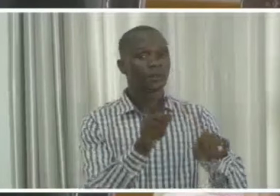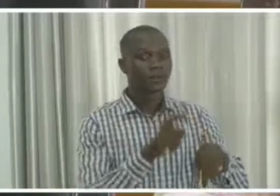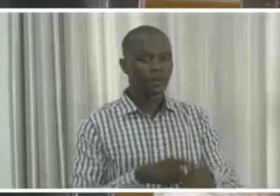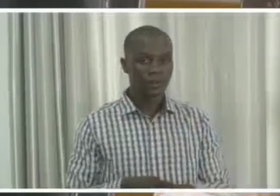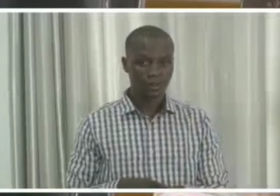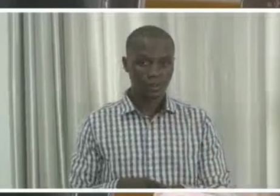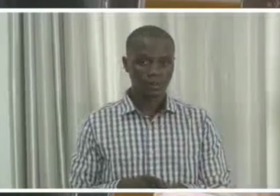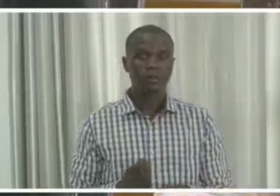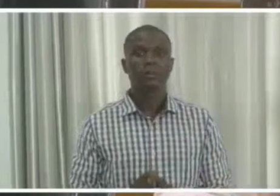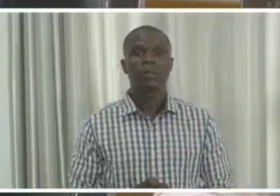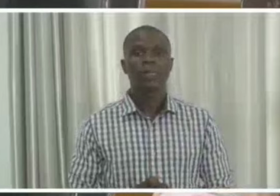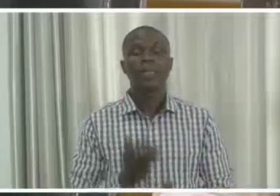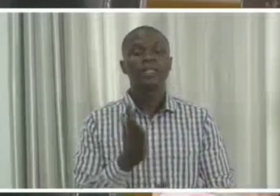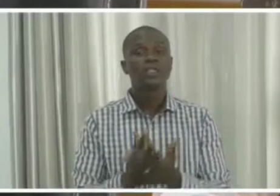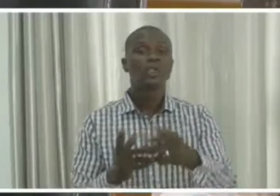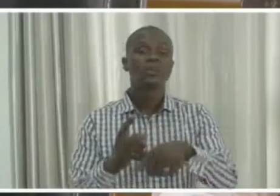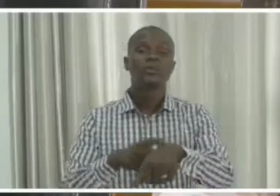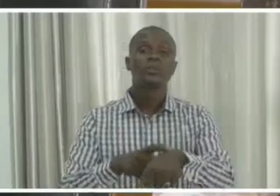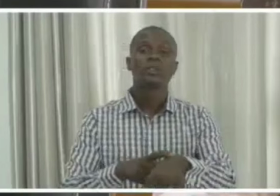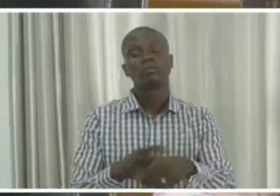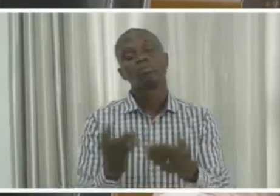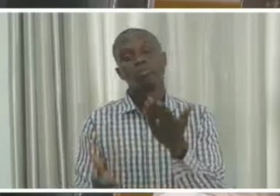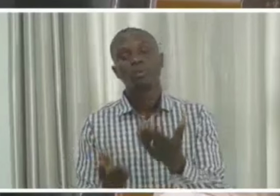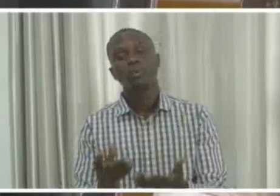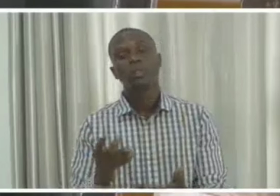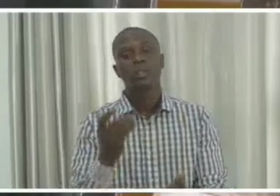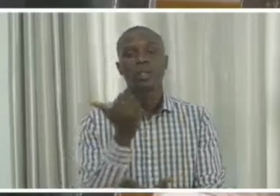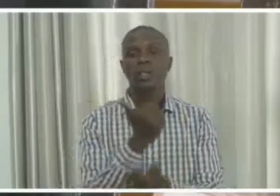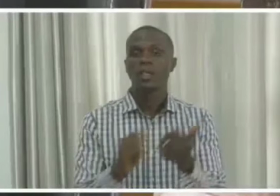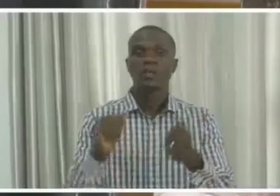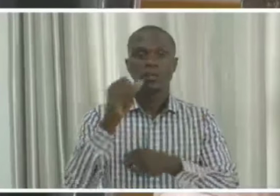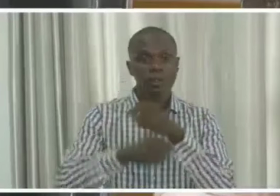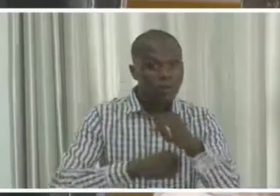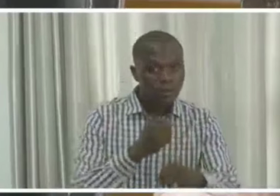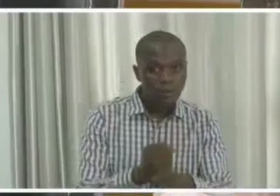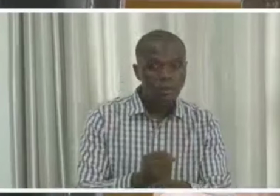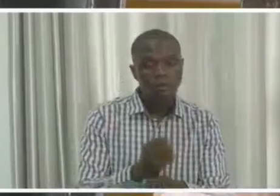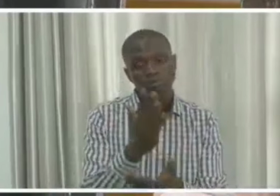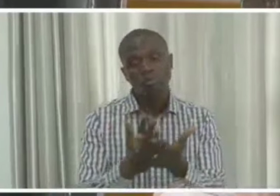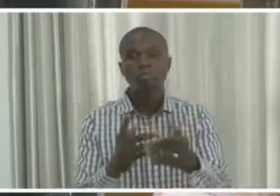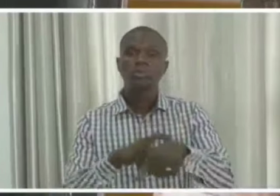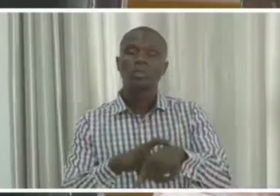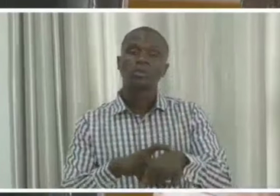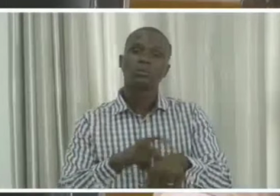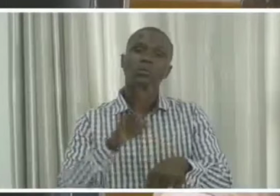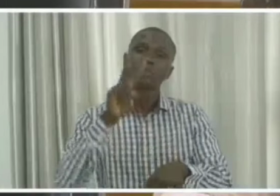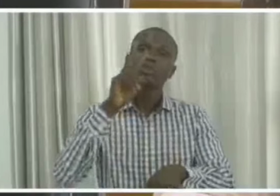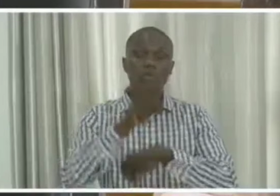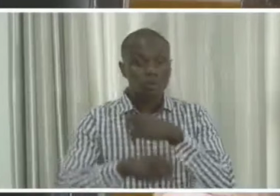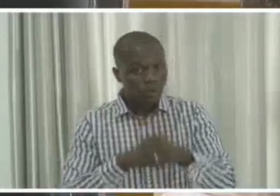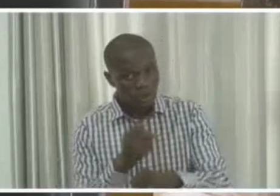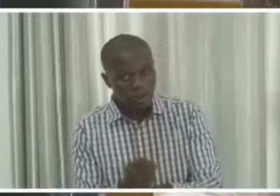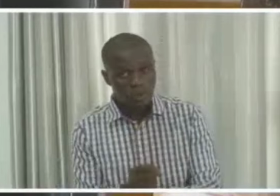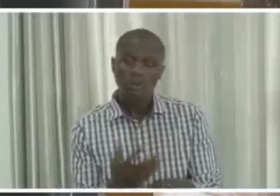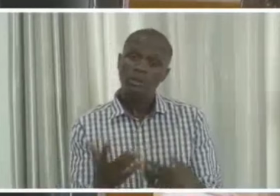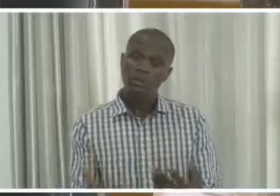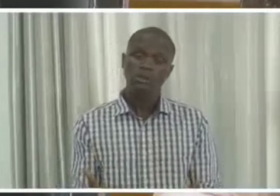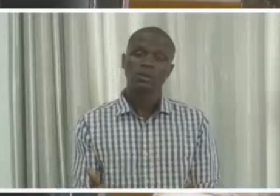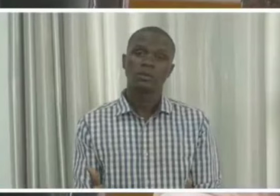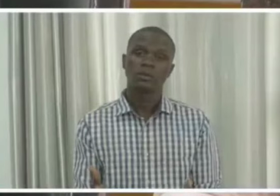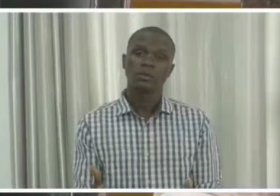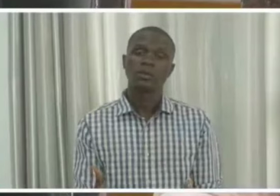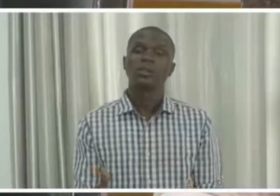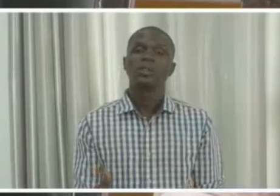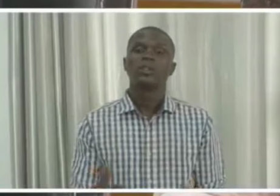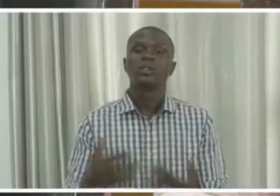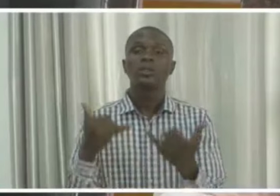Sunday now every year, Sunday now every 2 years, Sunday now every 3 years. Now the one who will just come out, now the one for